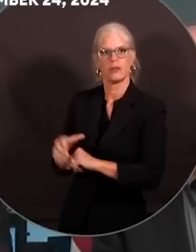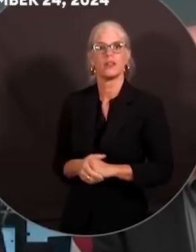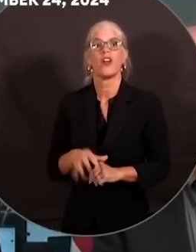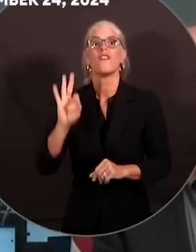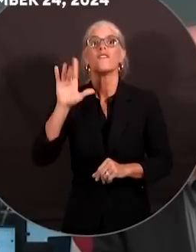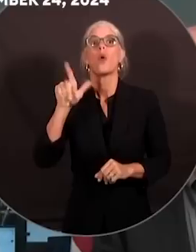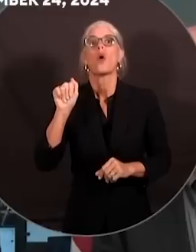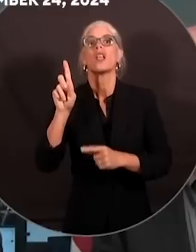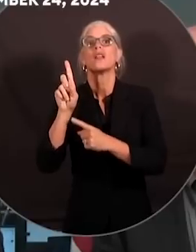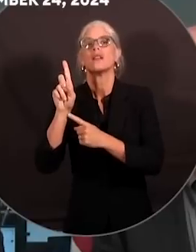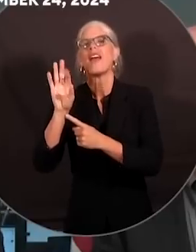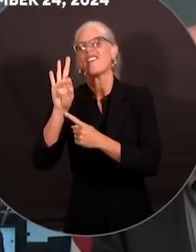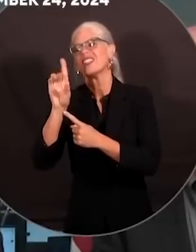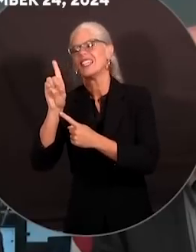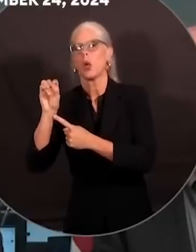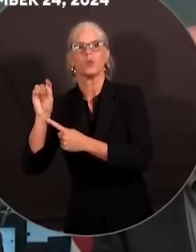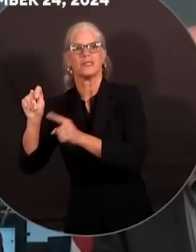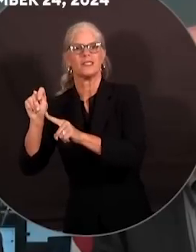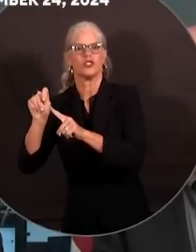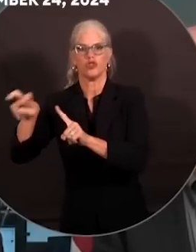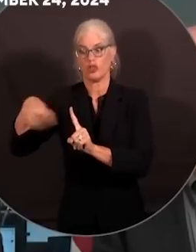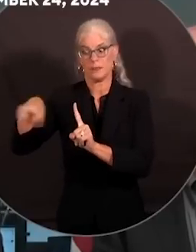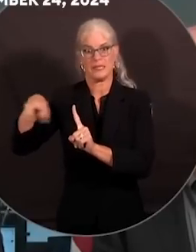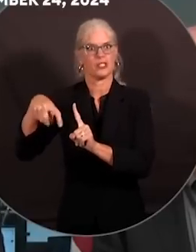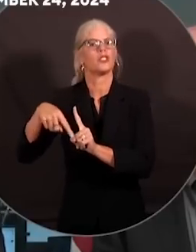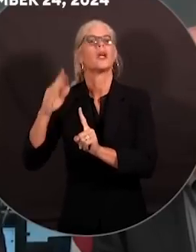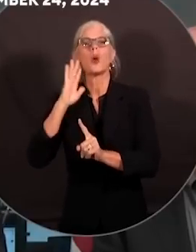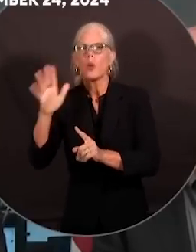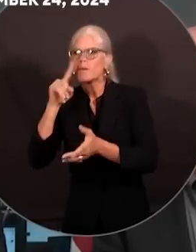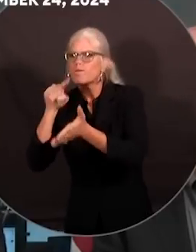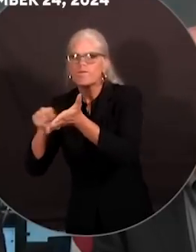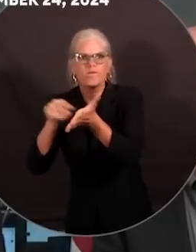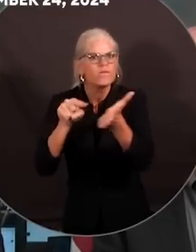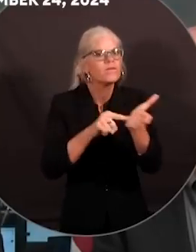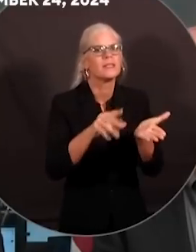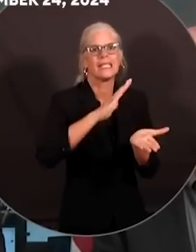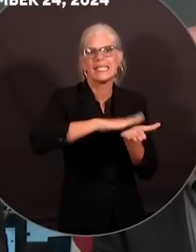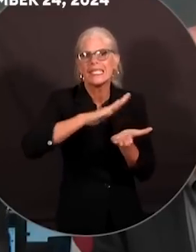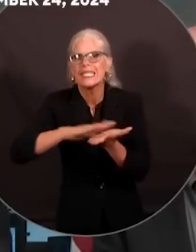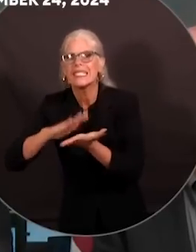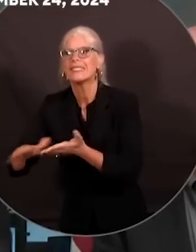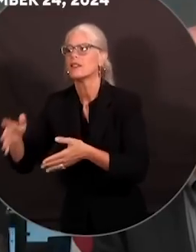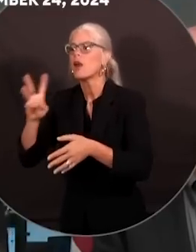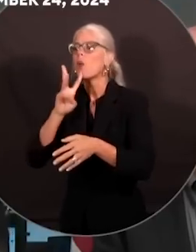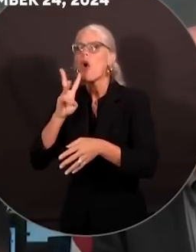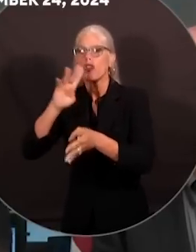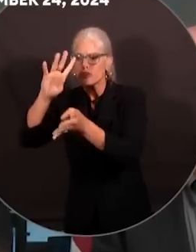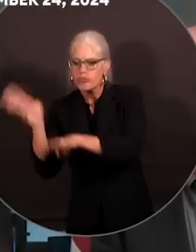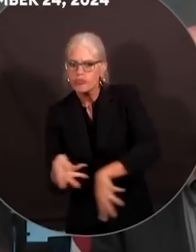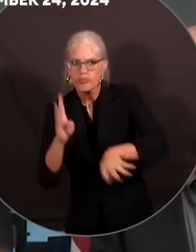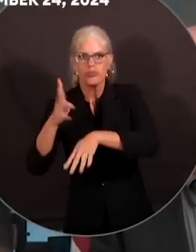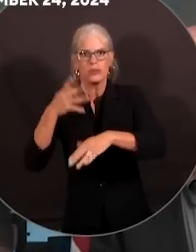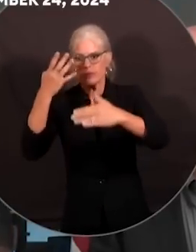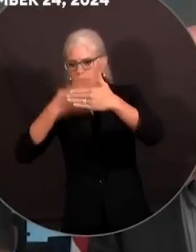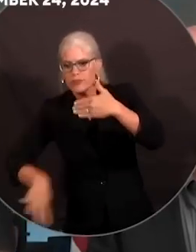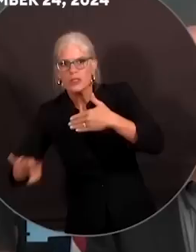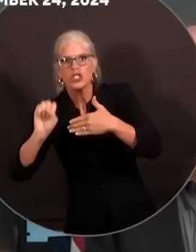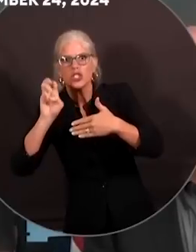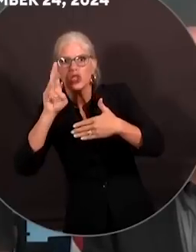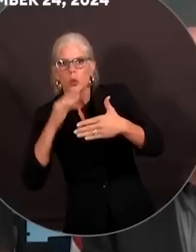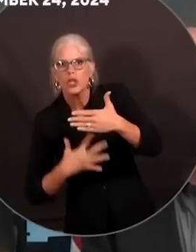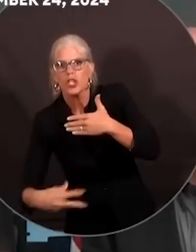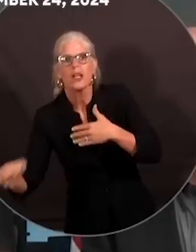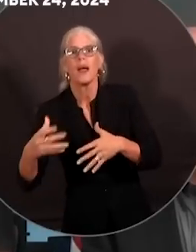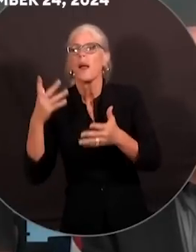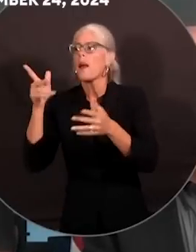Transportation is currently inspecting and clearing drainage systems, monitoring flood-prone and currently saturated areas, and pre-positioning pumps